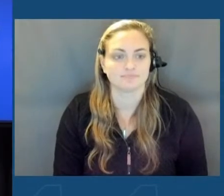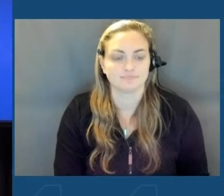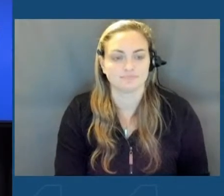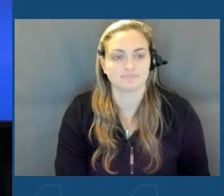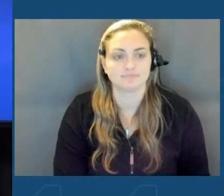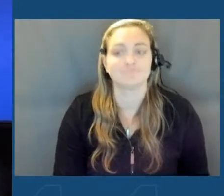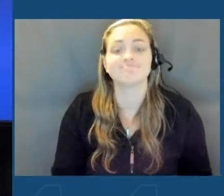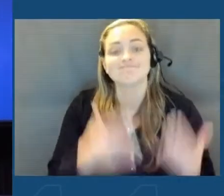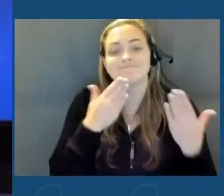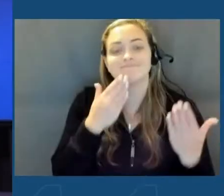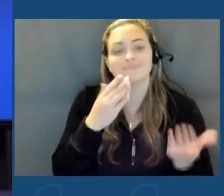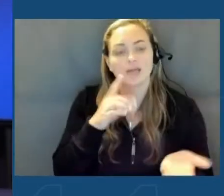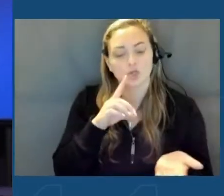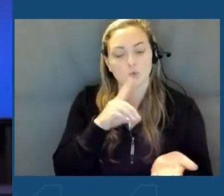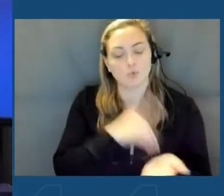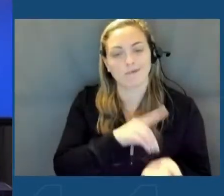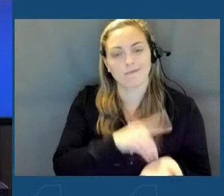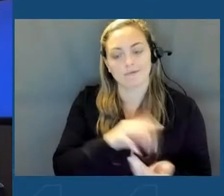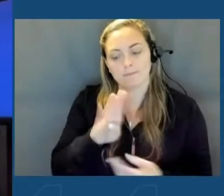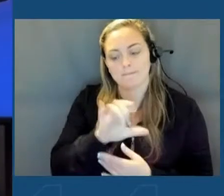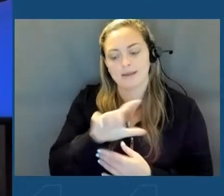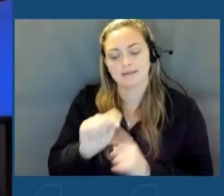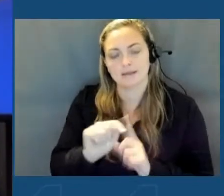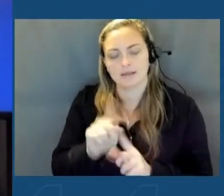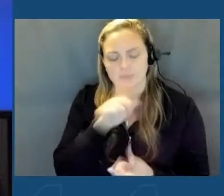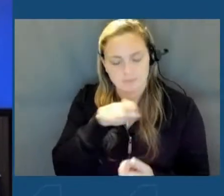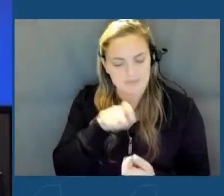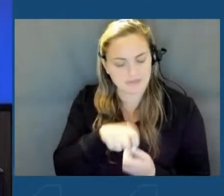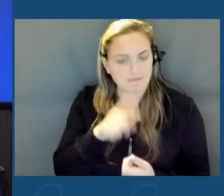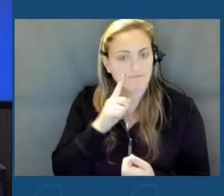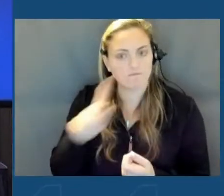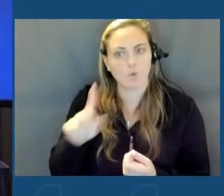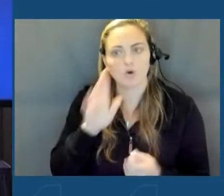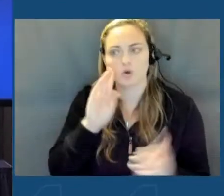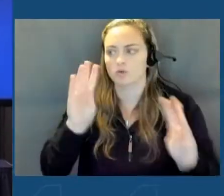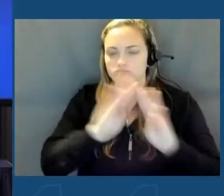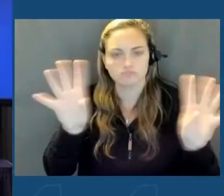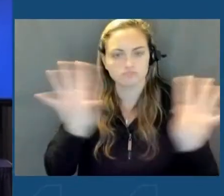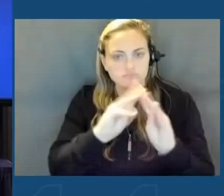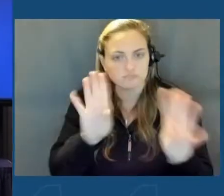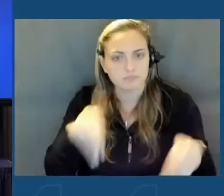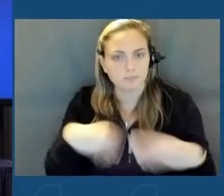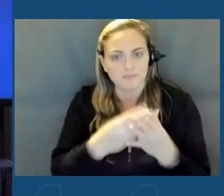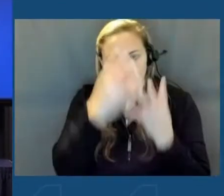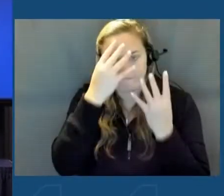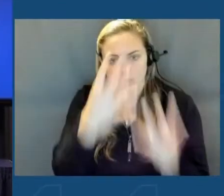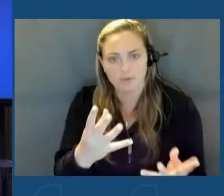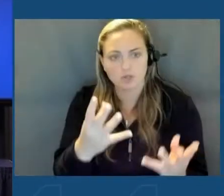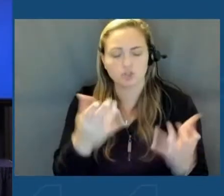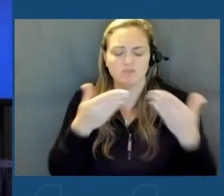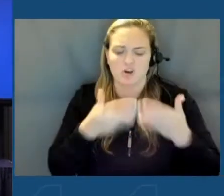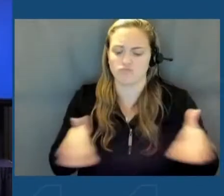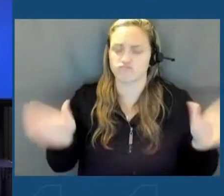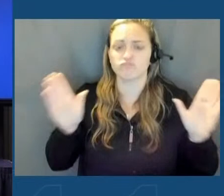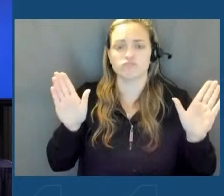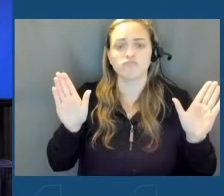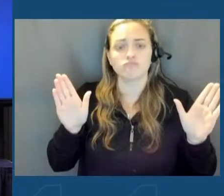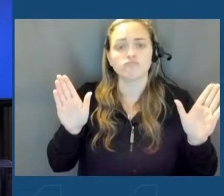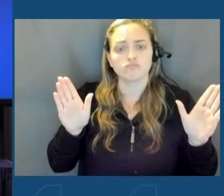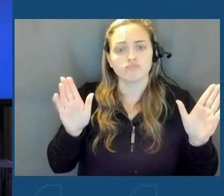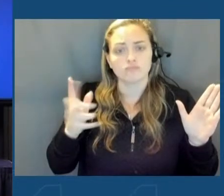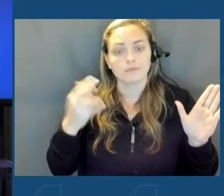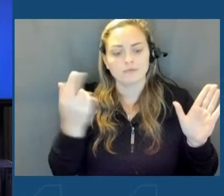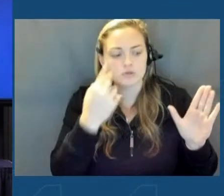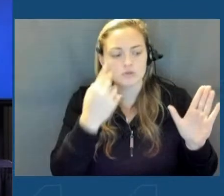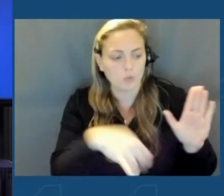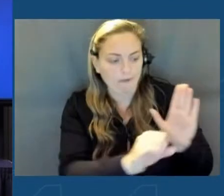Thank you, Dr. Bassett, particularly for your transparency and providing information very publicly. And that is why we've identified that